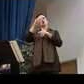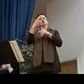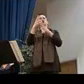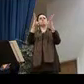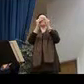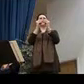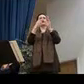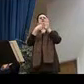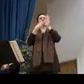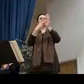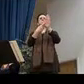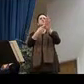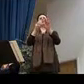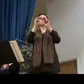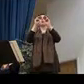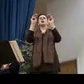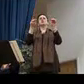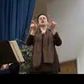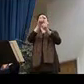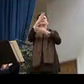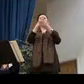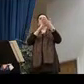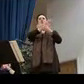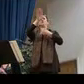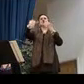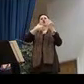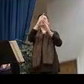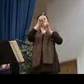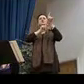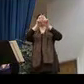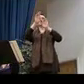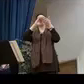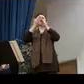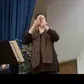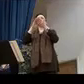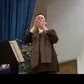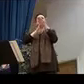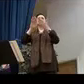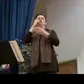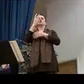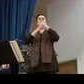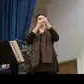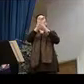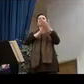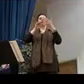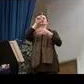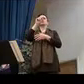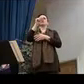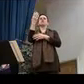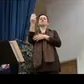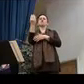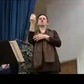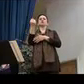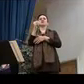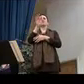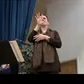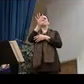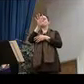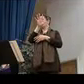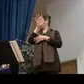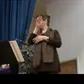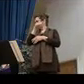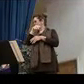of the All-Star Community College, Junior College 2014 Phi Beta Kappa All-Academic